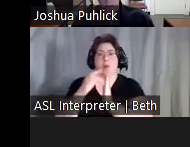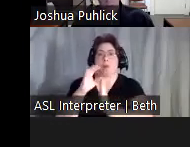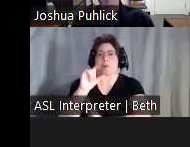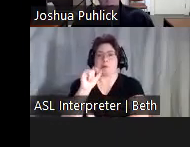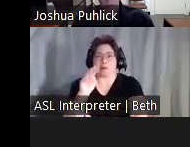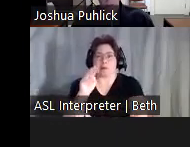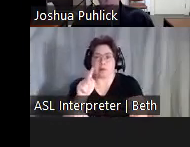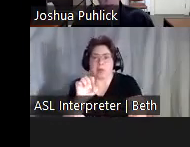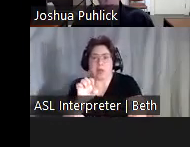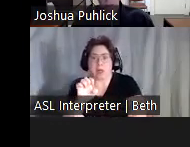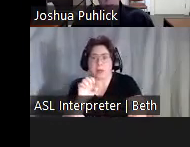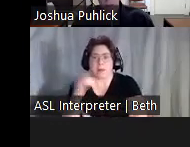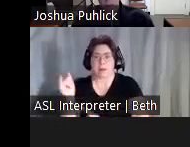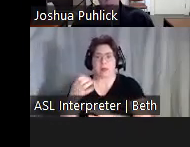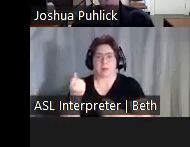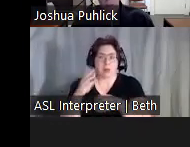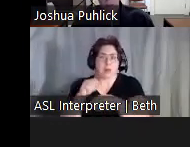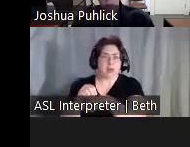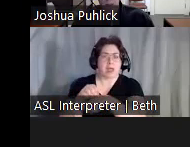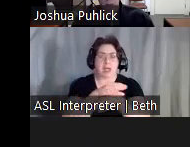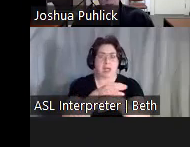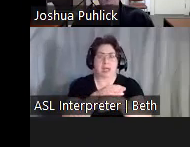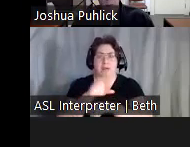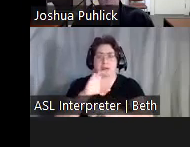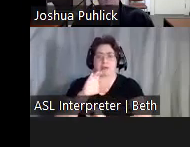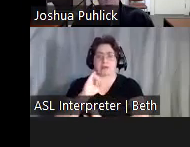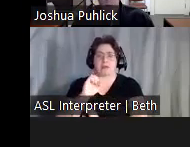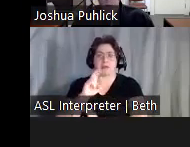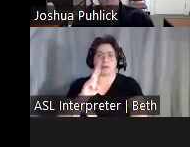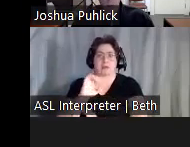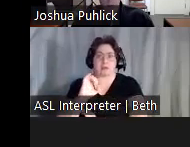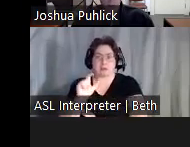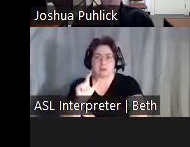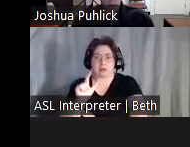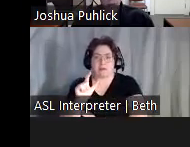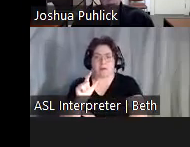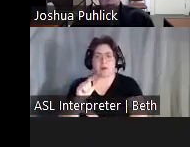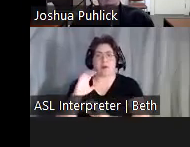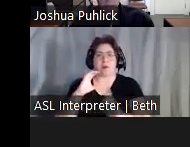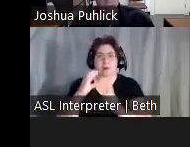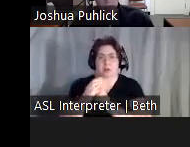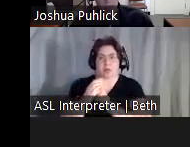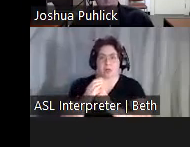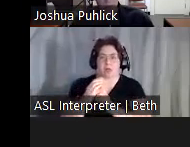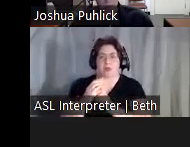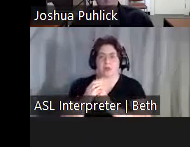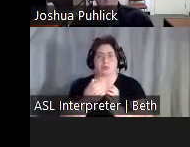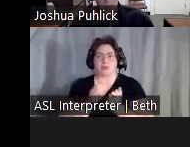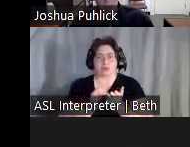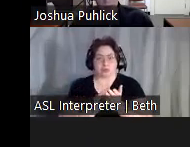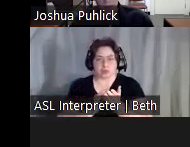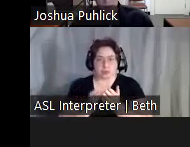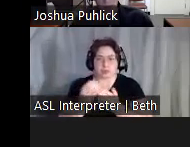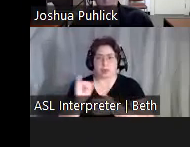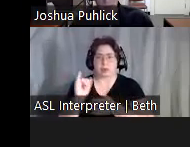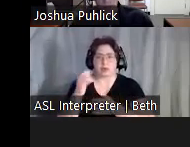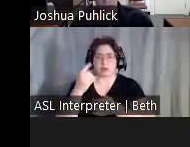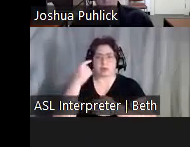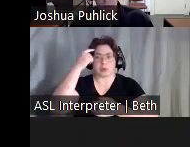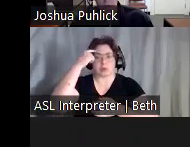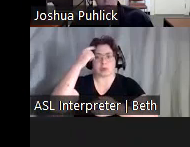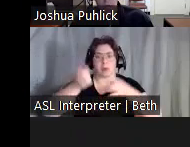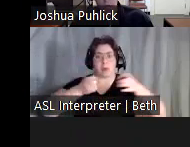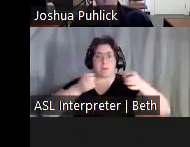and the way we think about managing our forests. I really like this quote from Linda